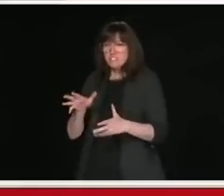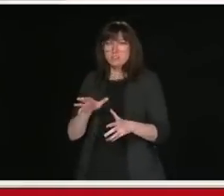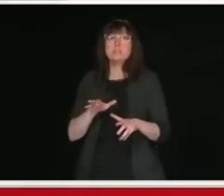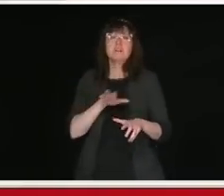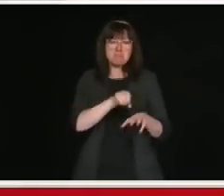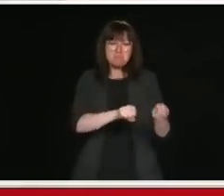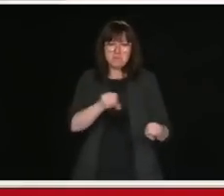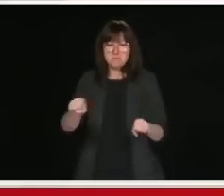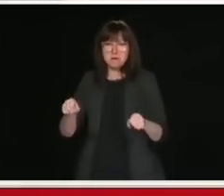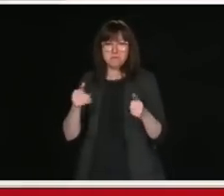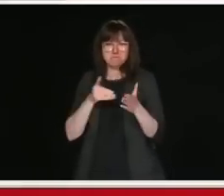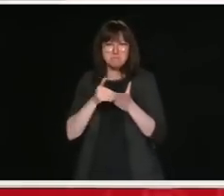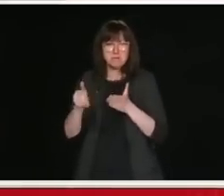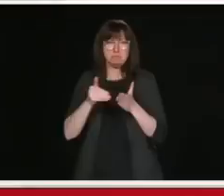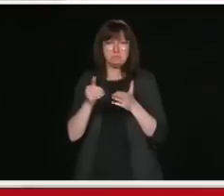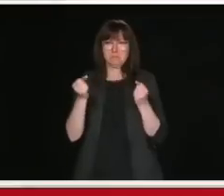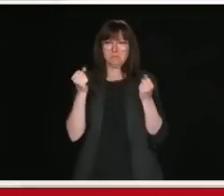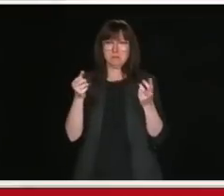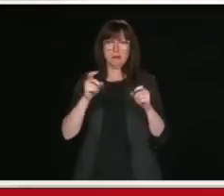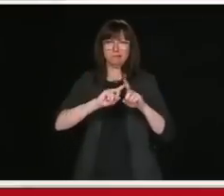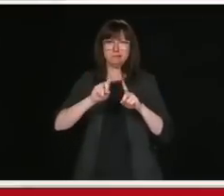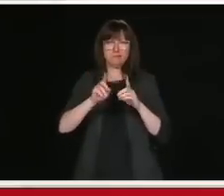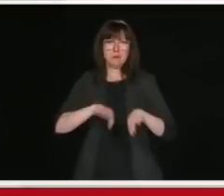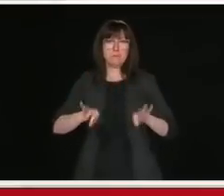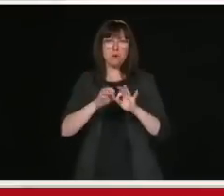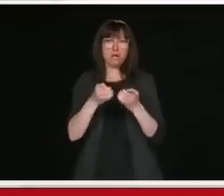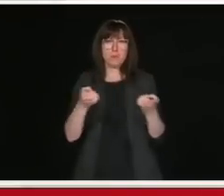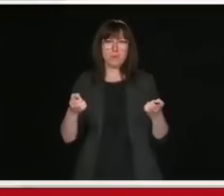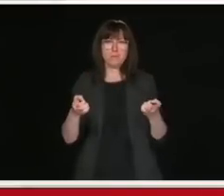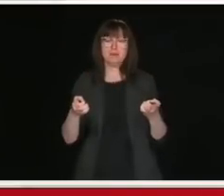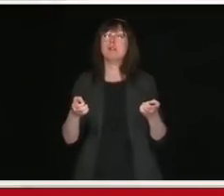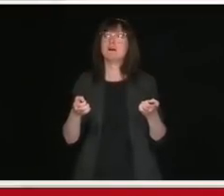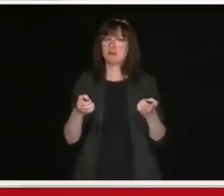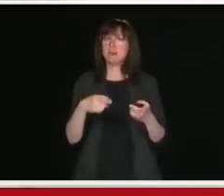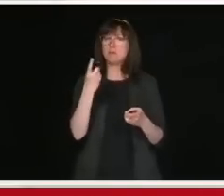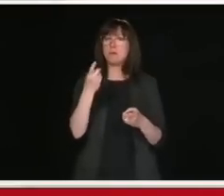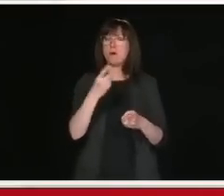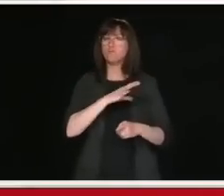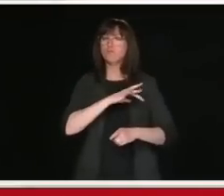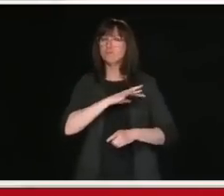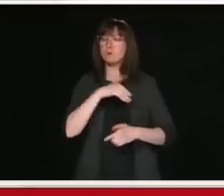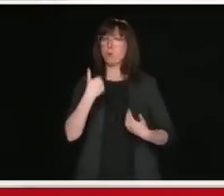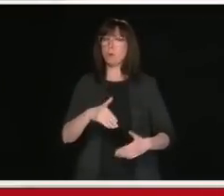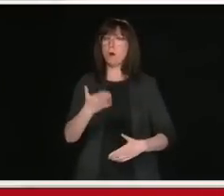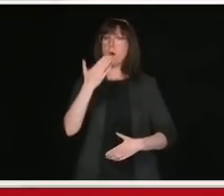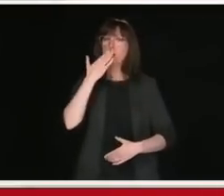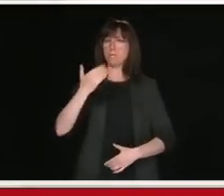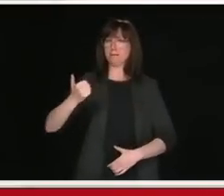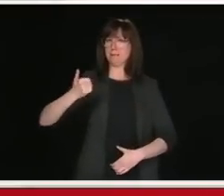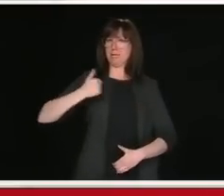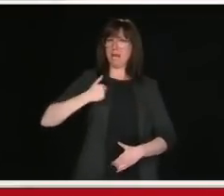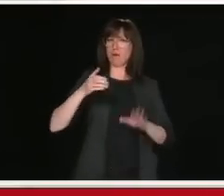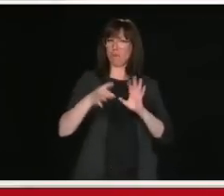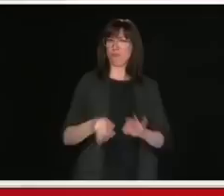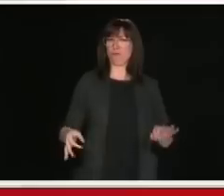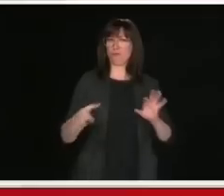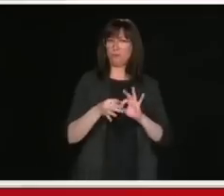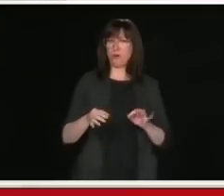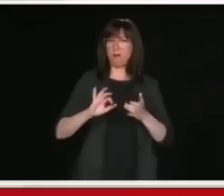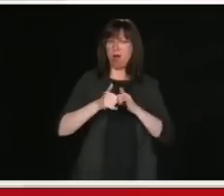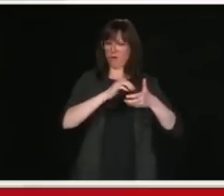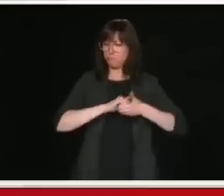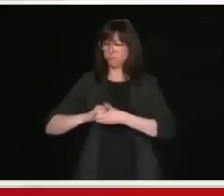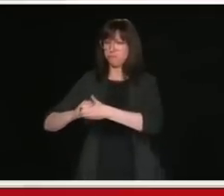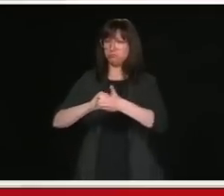equipment. And I want to share a quintessentially Canadian example of this collaboration. Our government has ordered hundreds